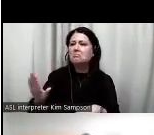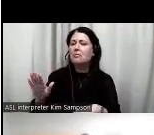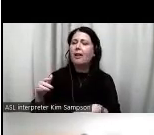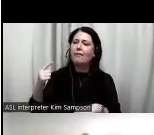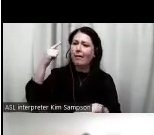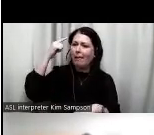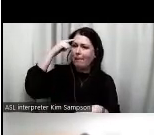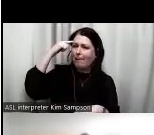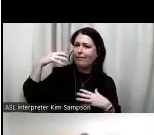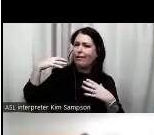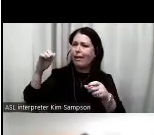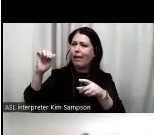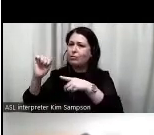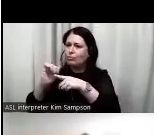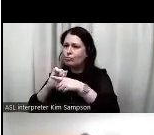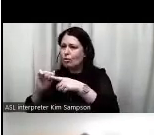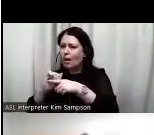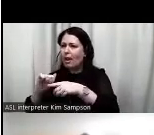health degree